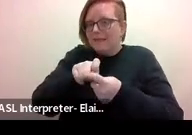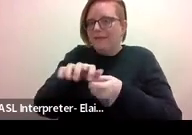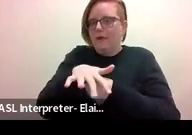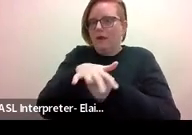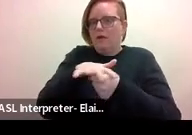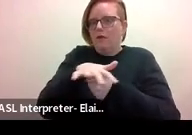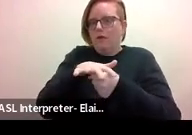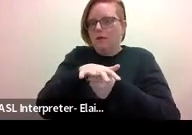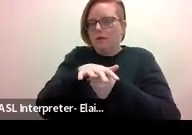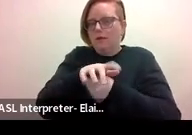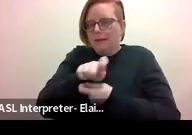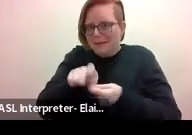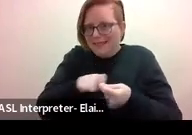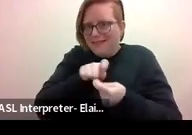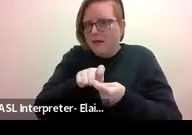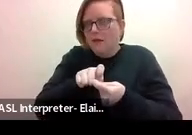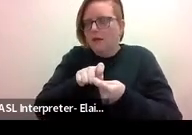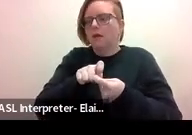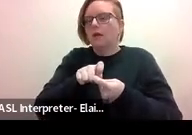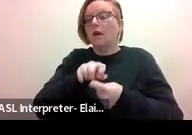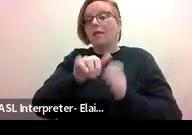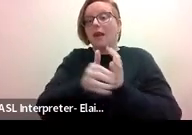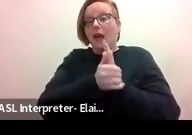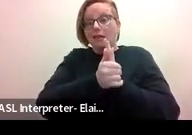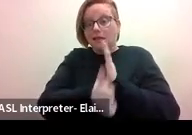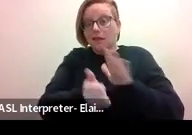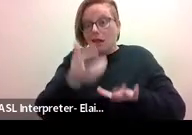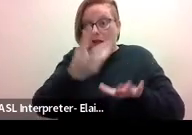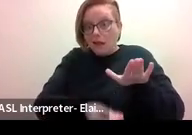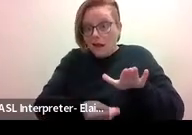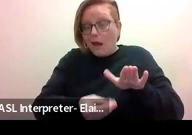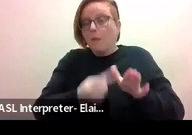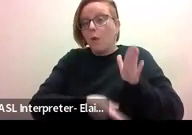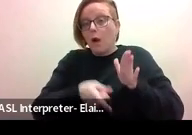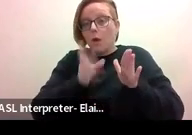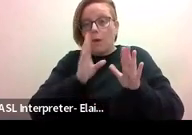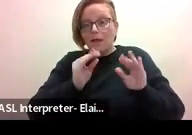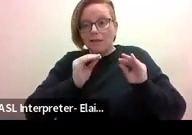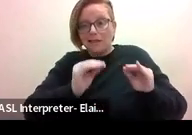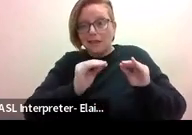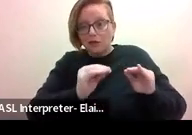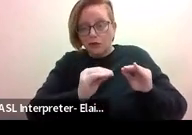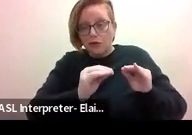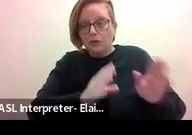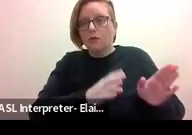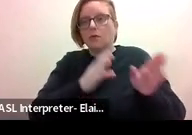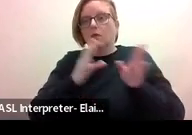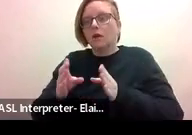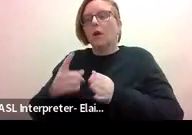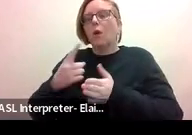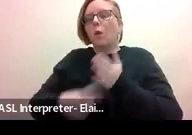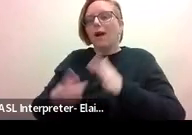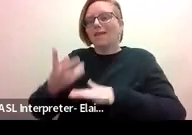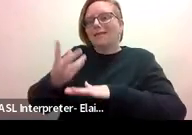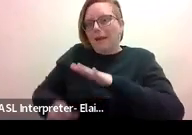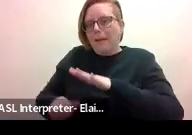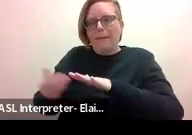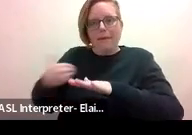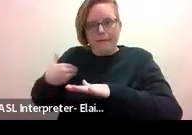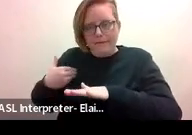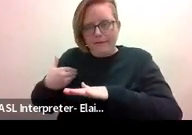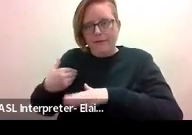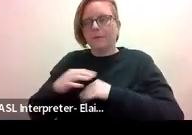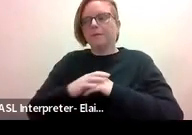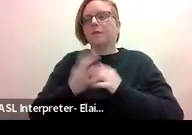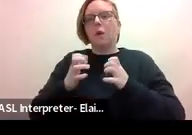about teaching. What is that skill gap you're teaching and what is that skill gap that they have. Avoiding those